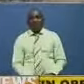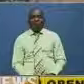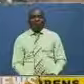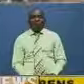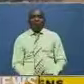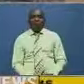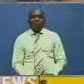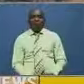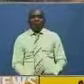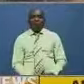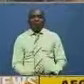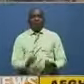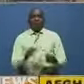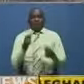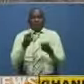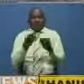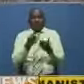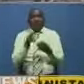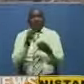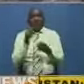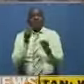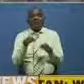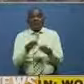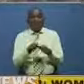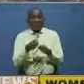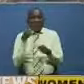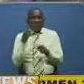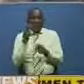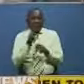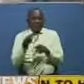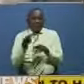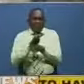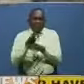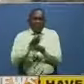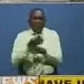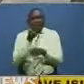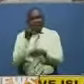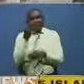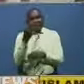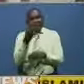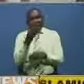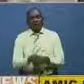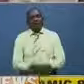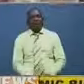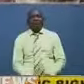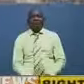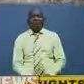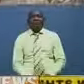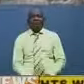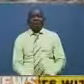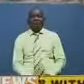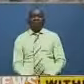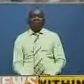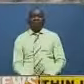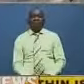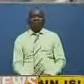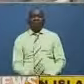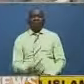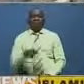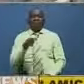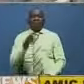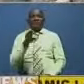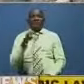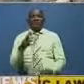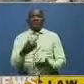region. You are more likely than not to see them doing brisk business from this new location. For GBC